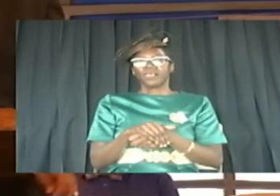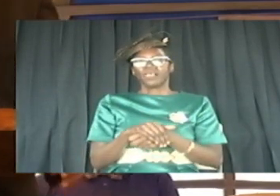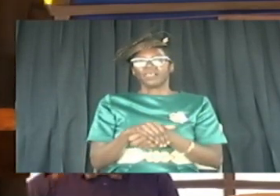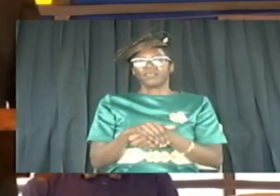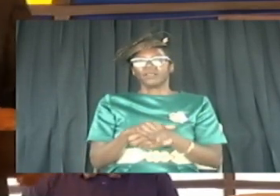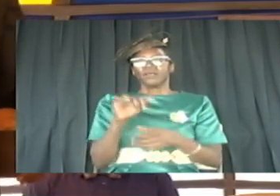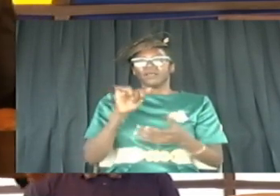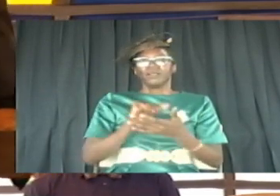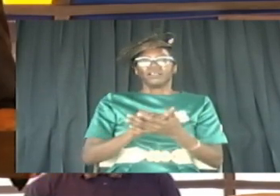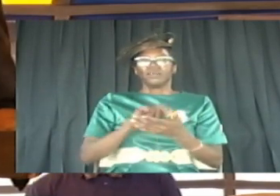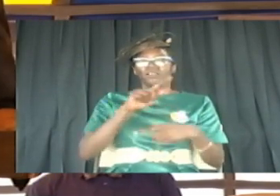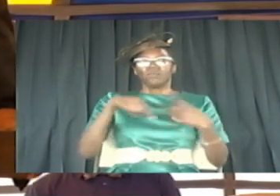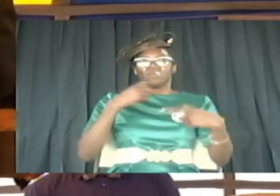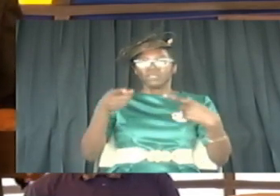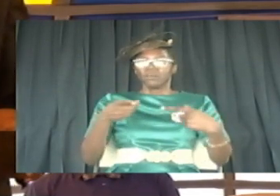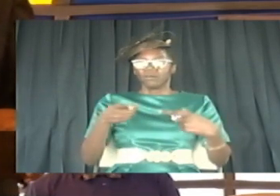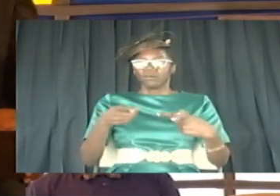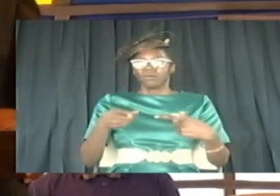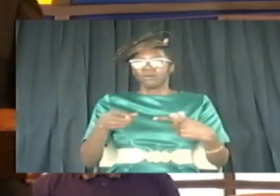that when you're in private,